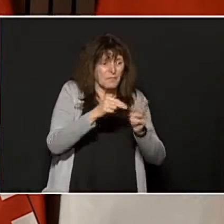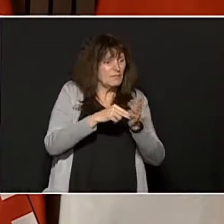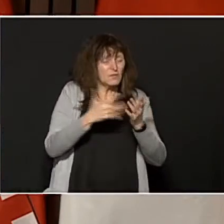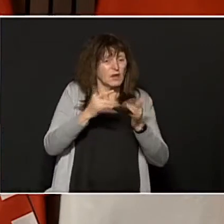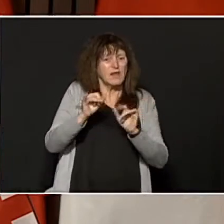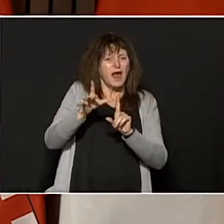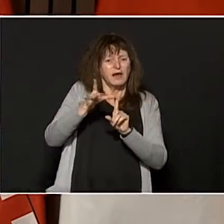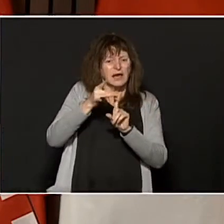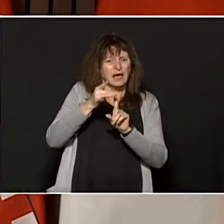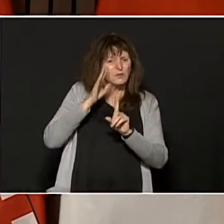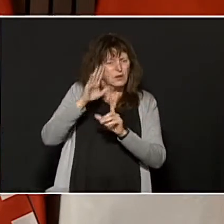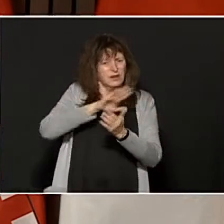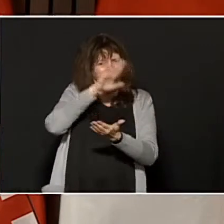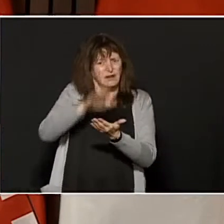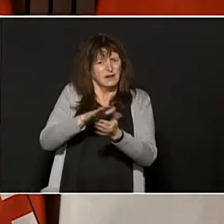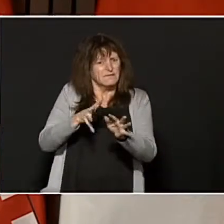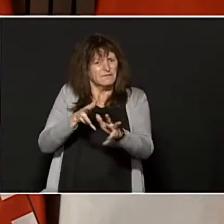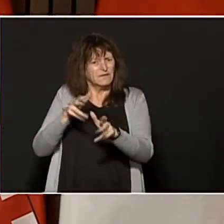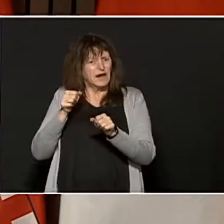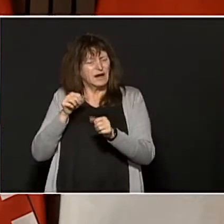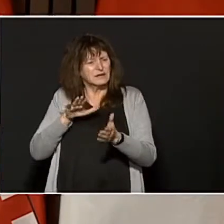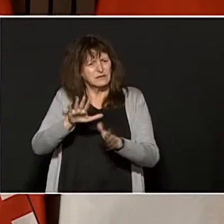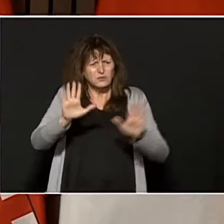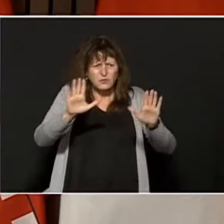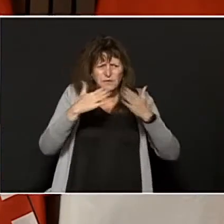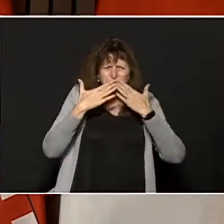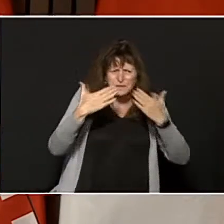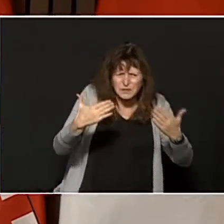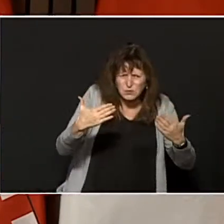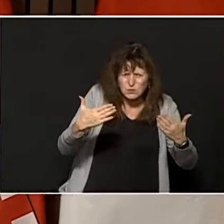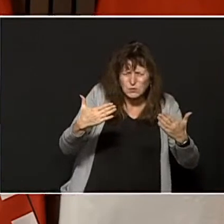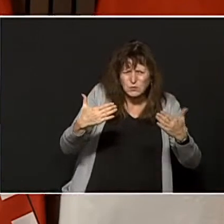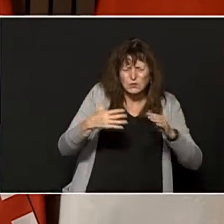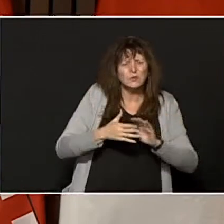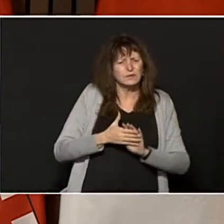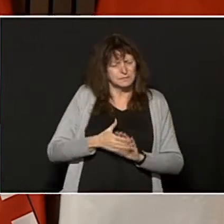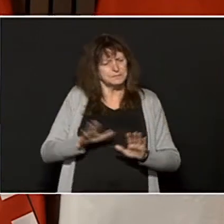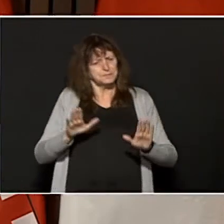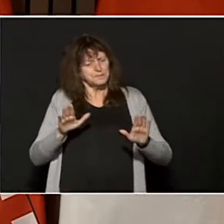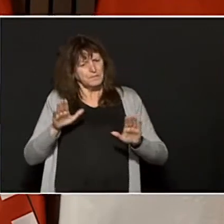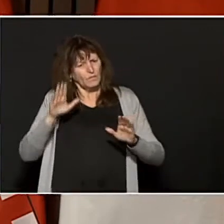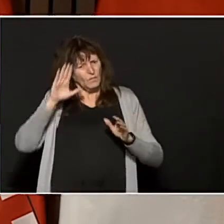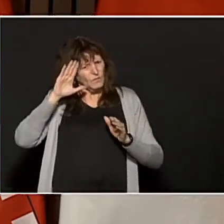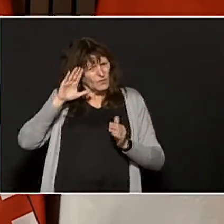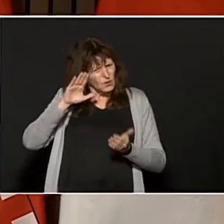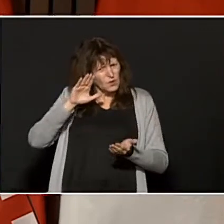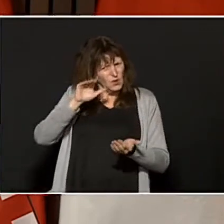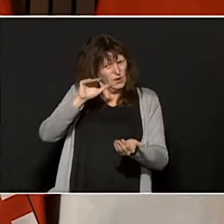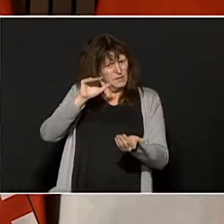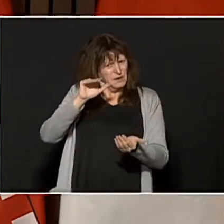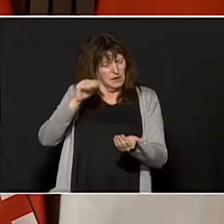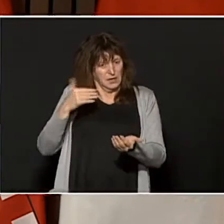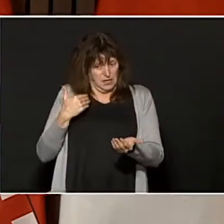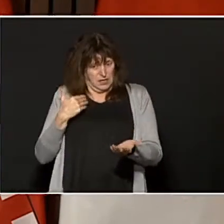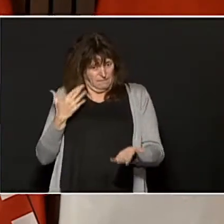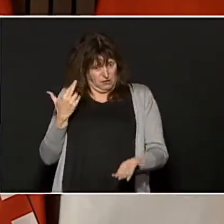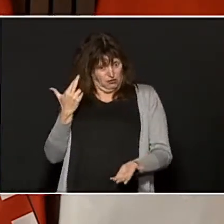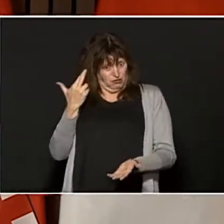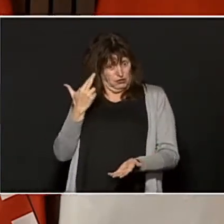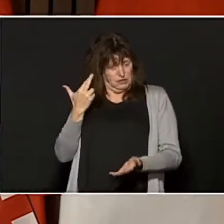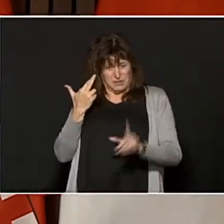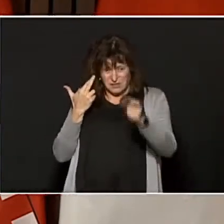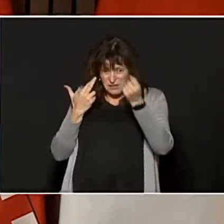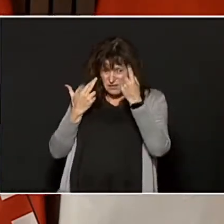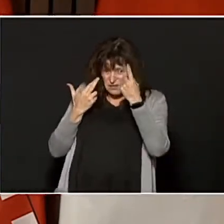there's clear reason for hope, but this hope requires a commitment, a dead-set determination to see the job through. It